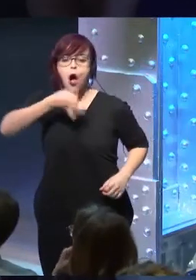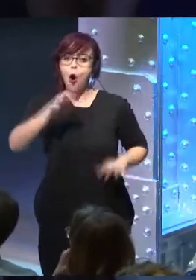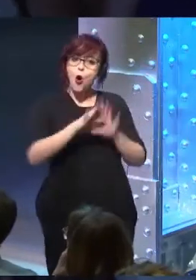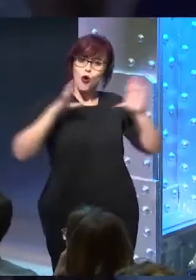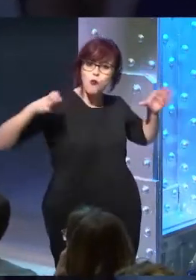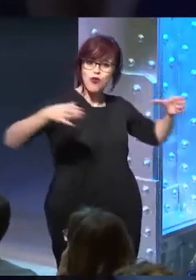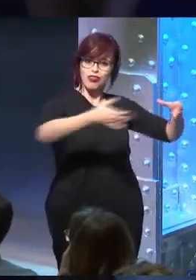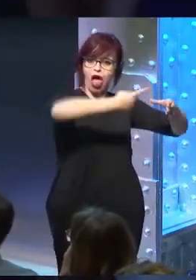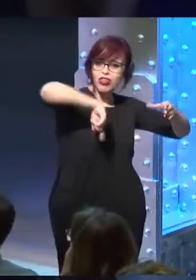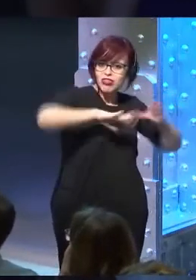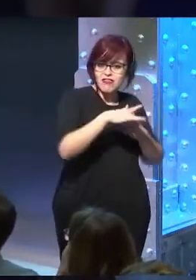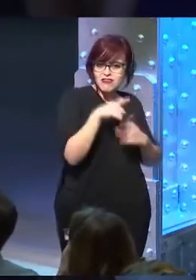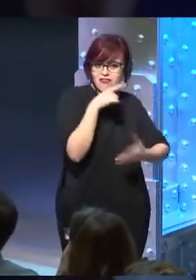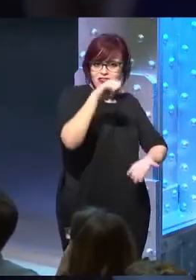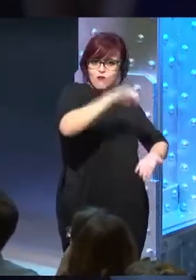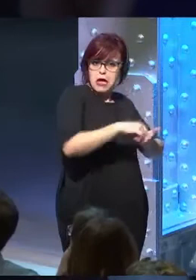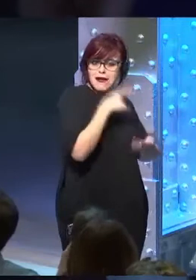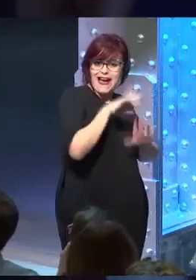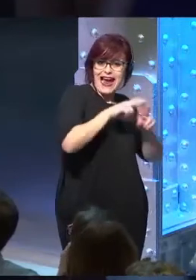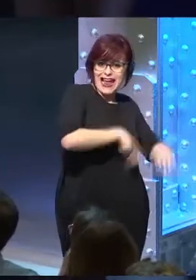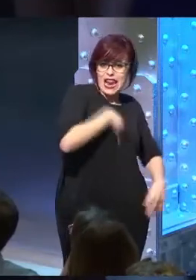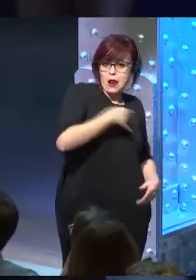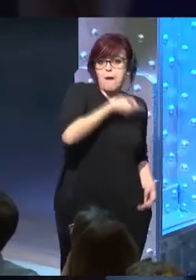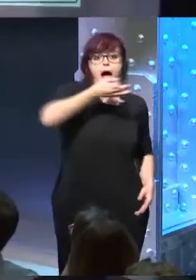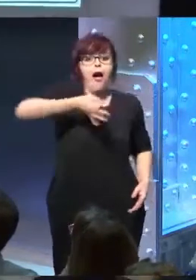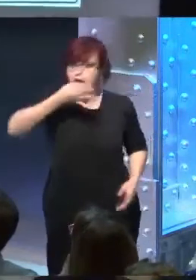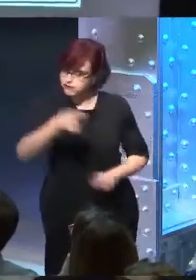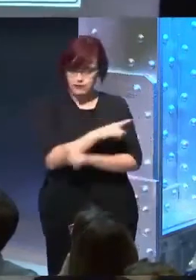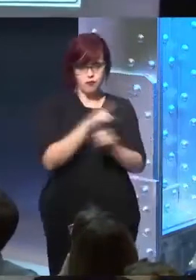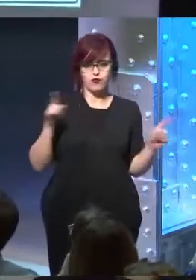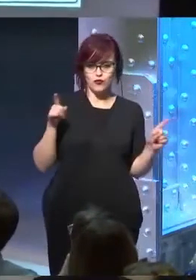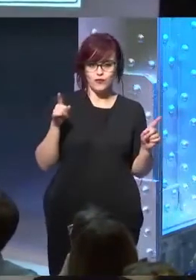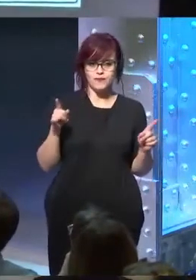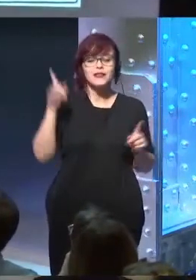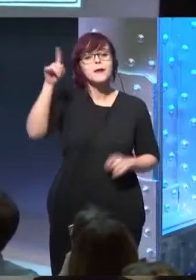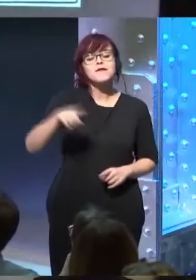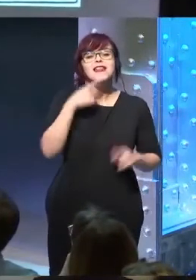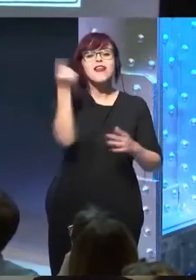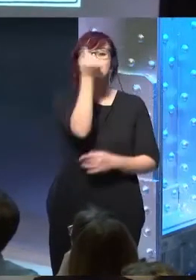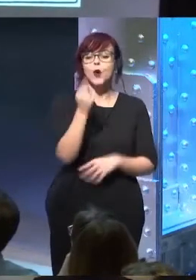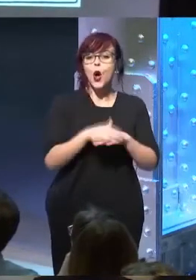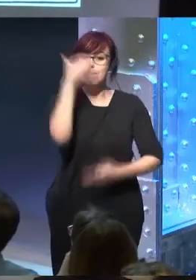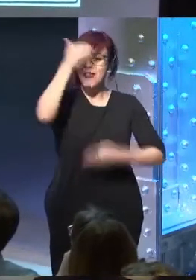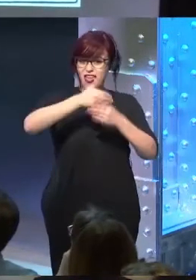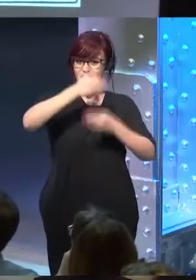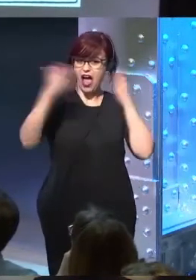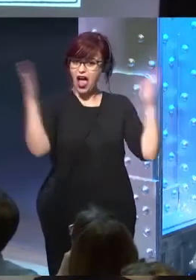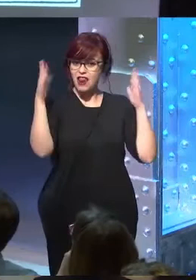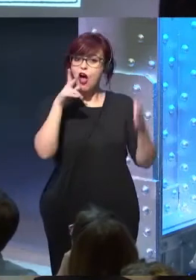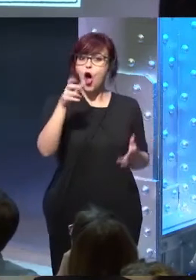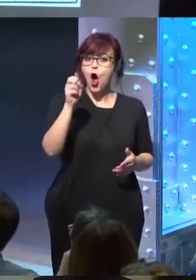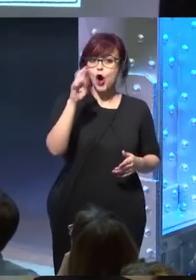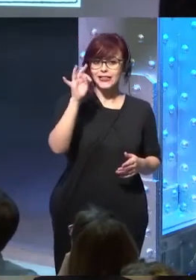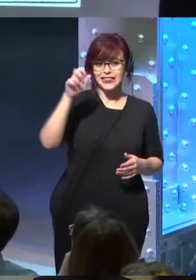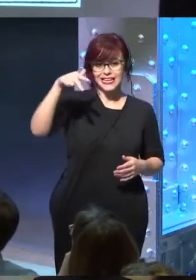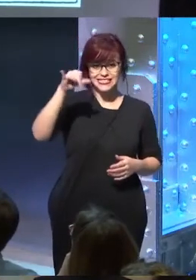there's another medieval version, this time of Hortensia, looking rather fetching over there on the right,